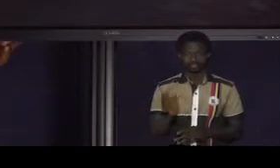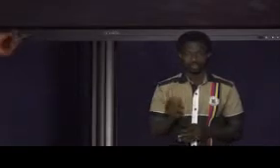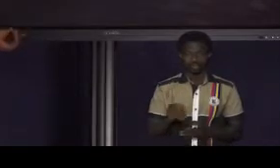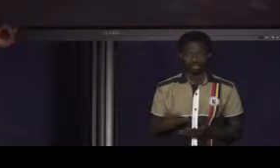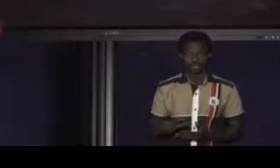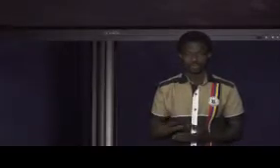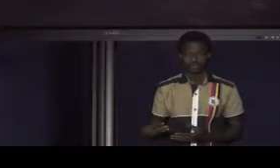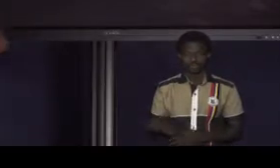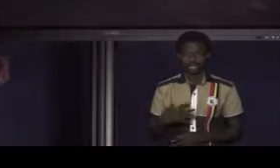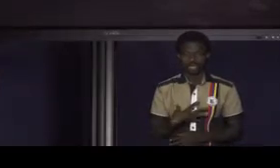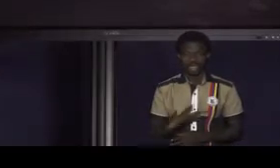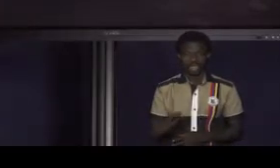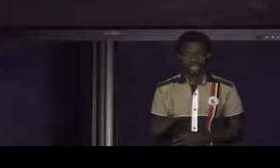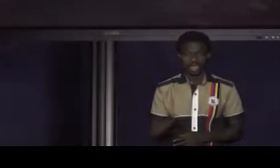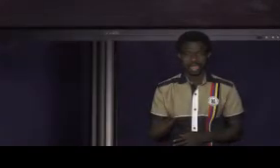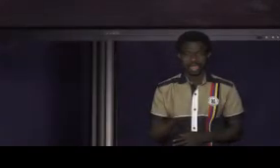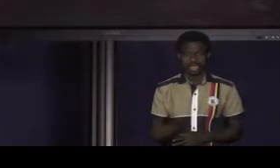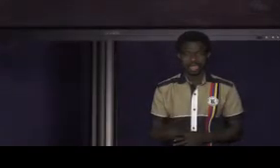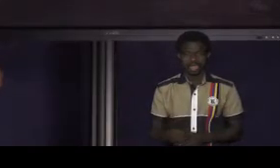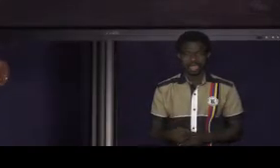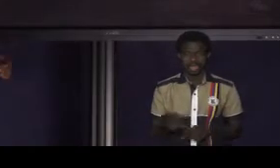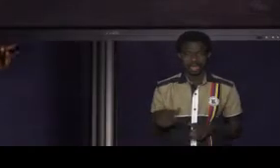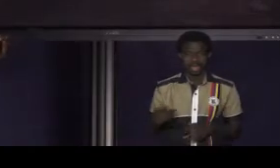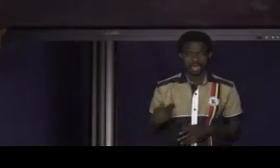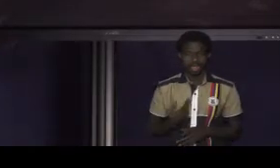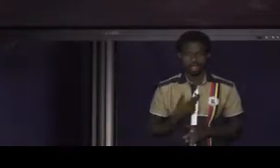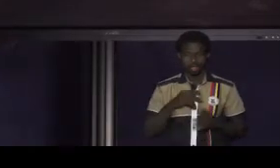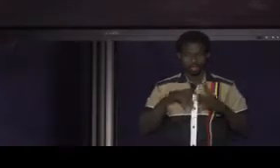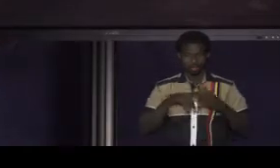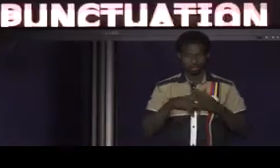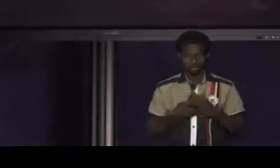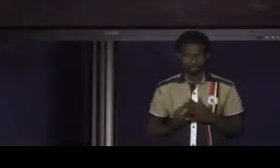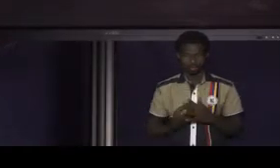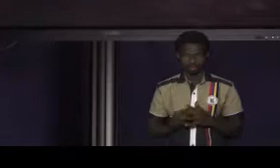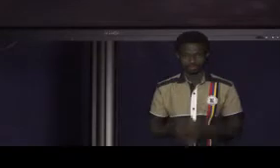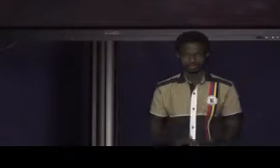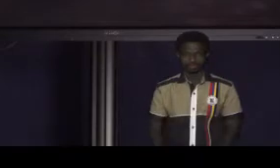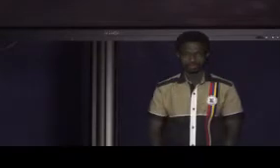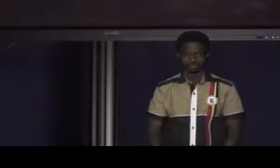materials and let's begin.